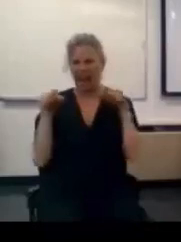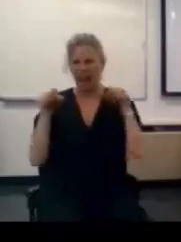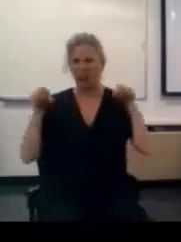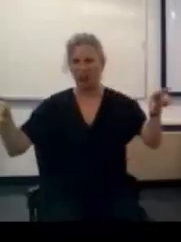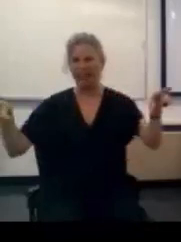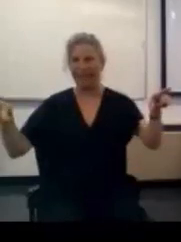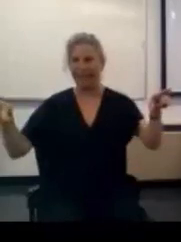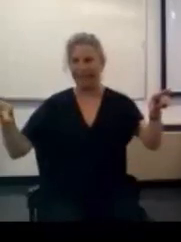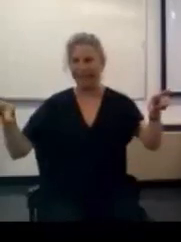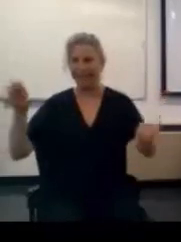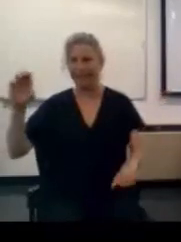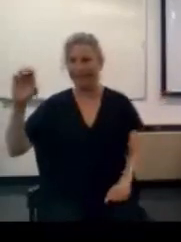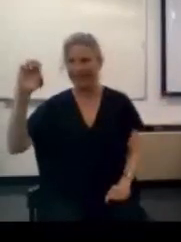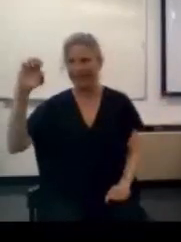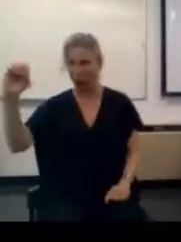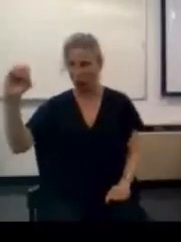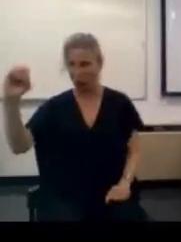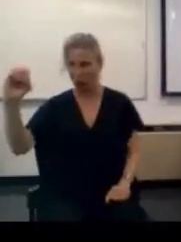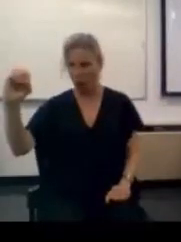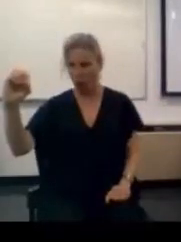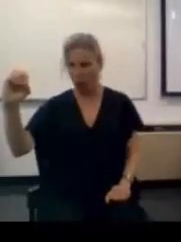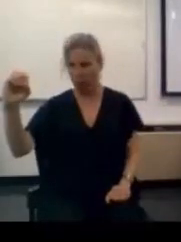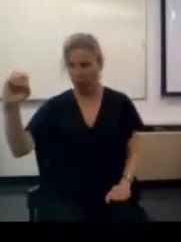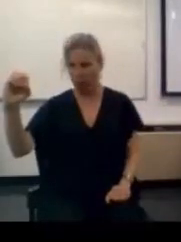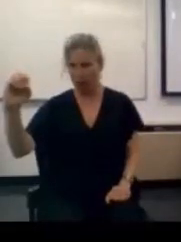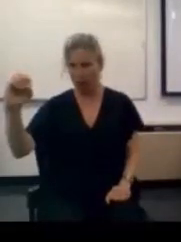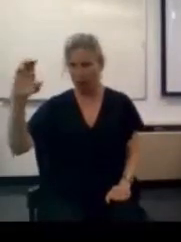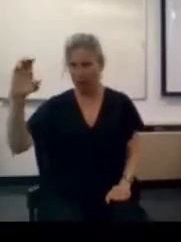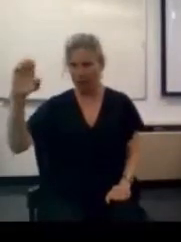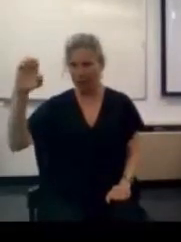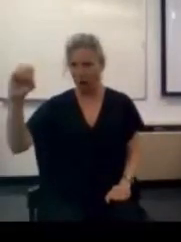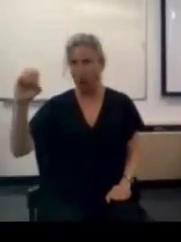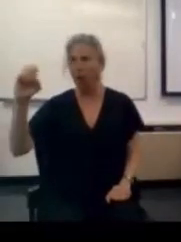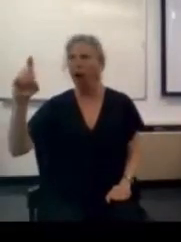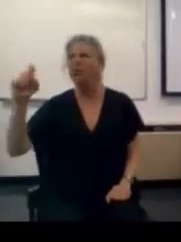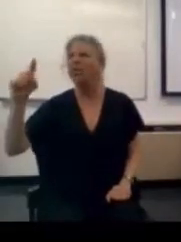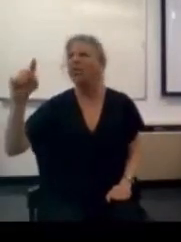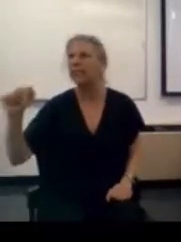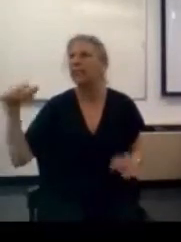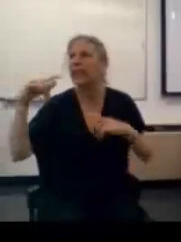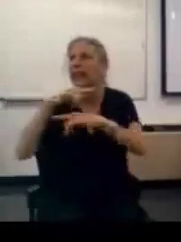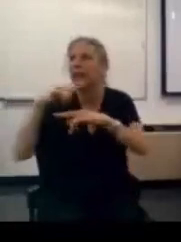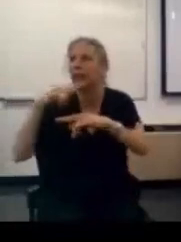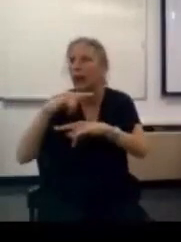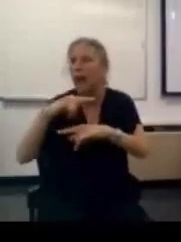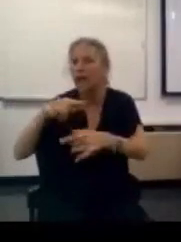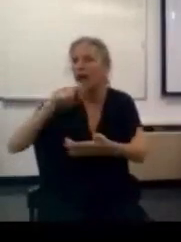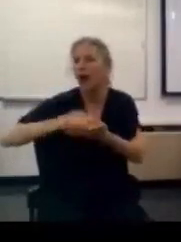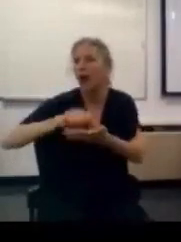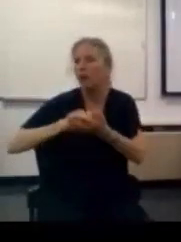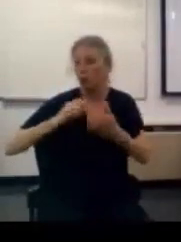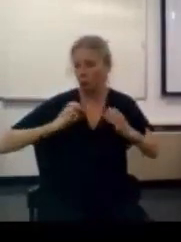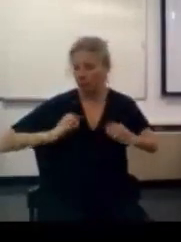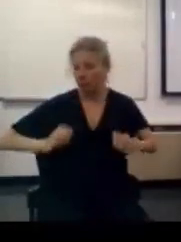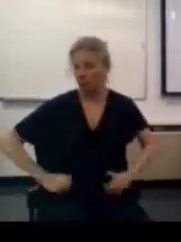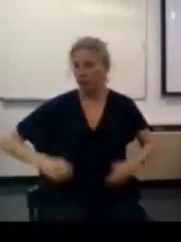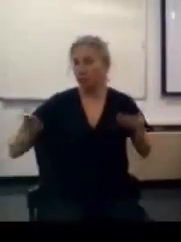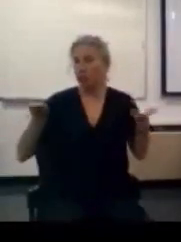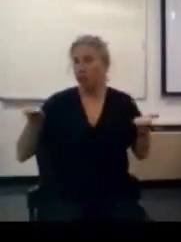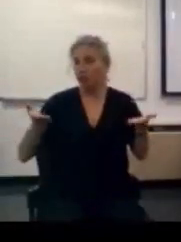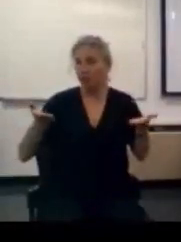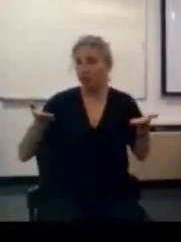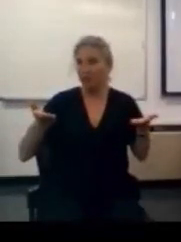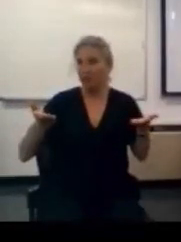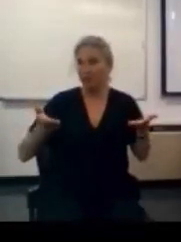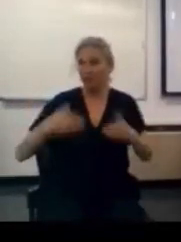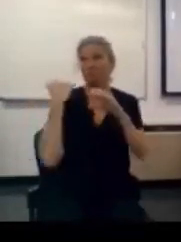phone, and I tweeted the CEO. I looked it up in 2 seconds flat before we were in the air, and I tweeted the CEO of Delta. I wrote the